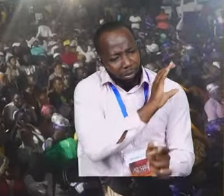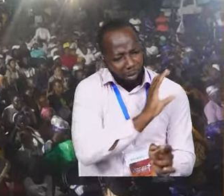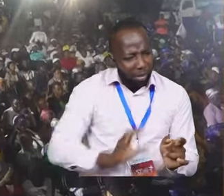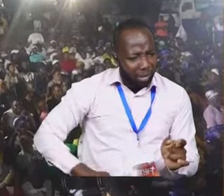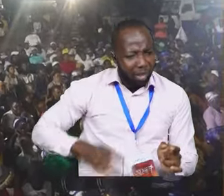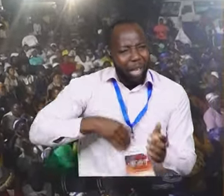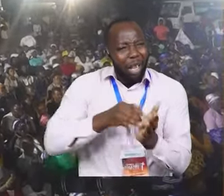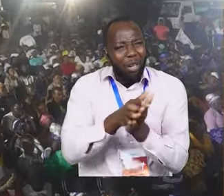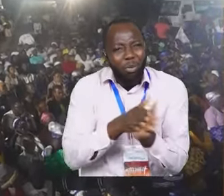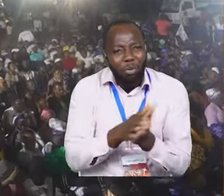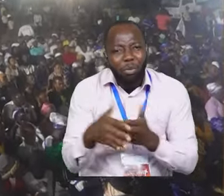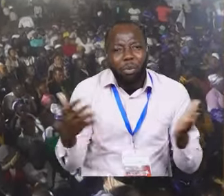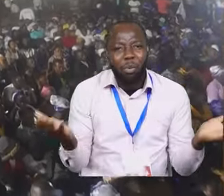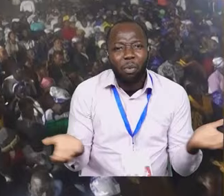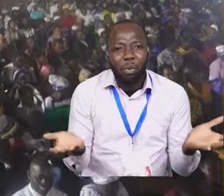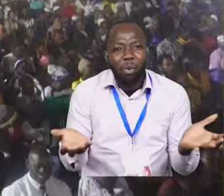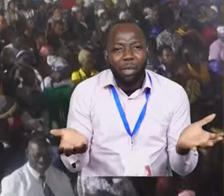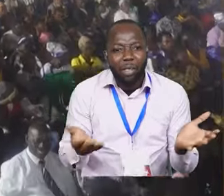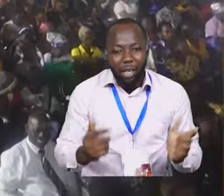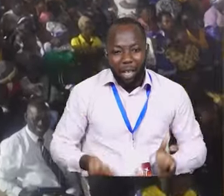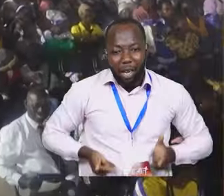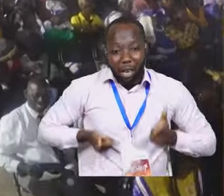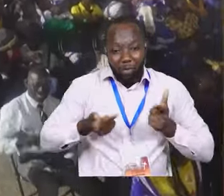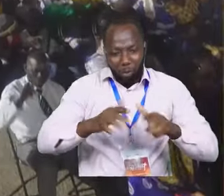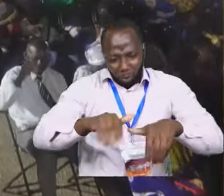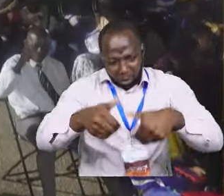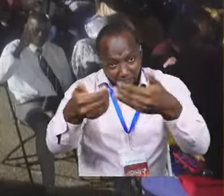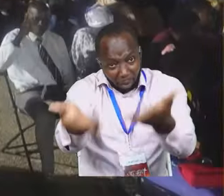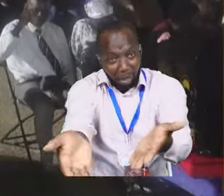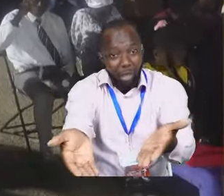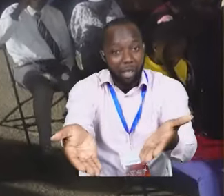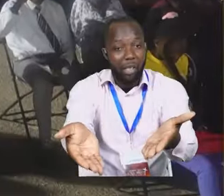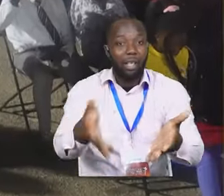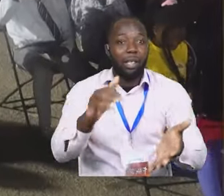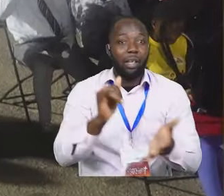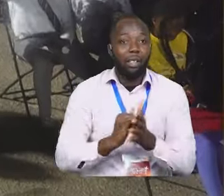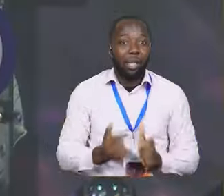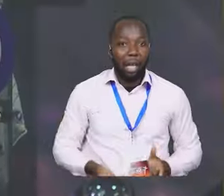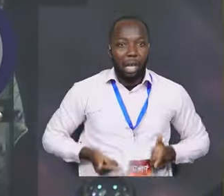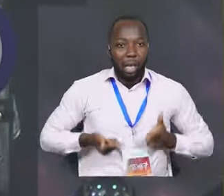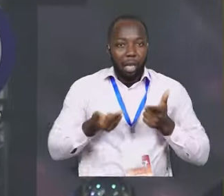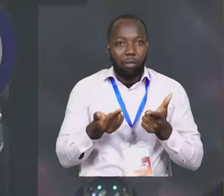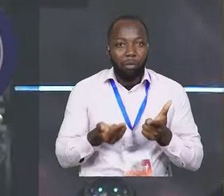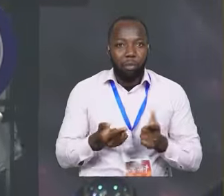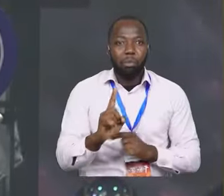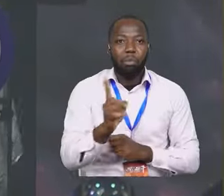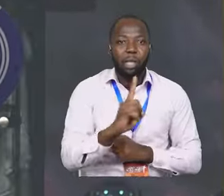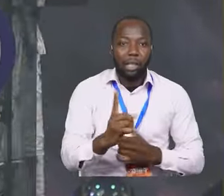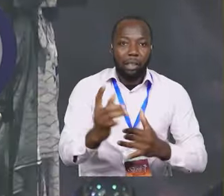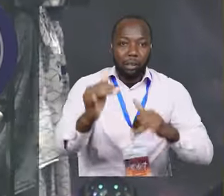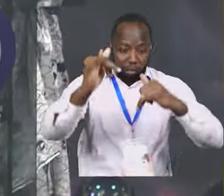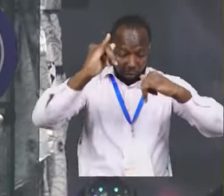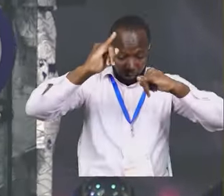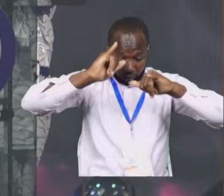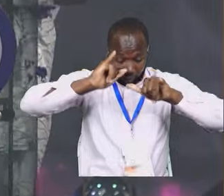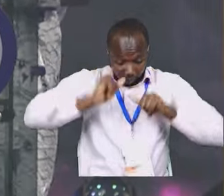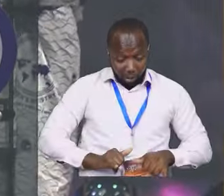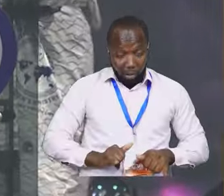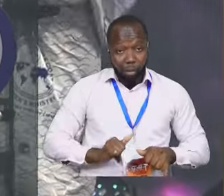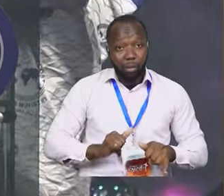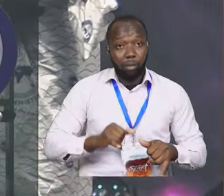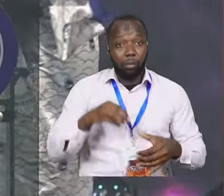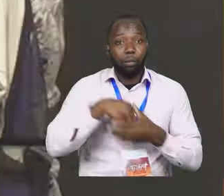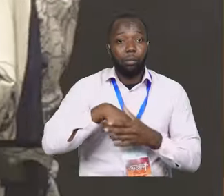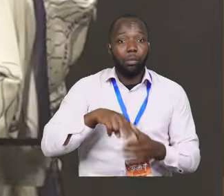what is so exciting is that the life he has given to us, that life has come to stay, dwell